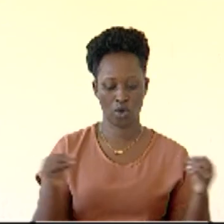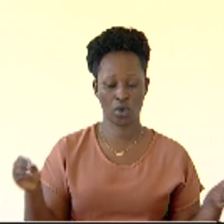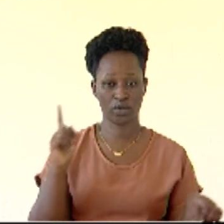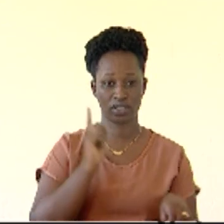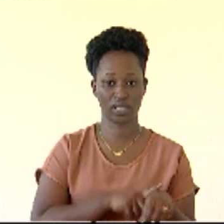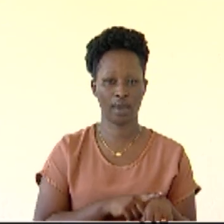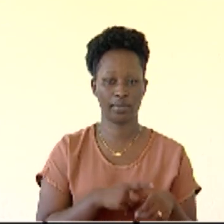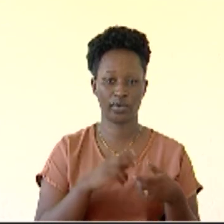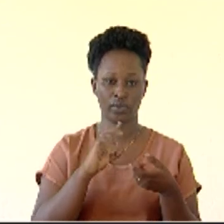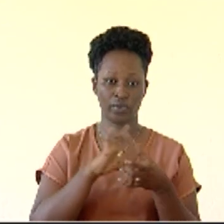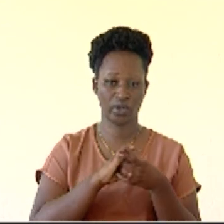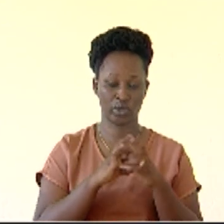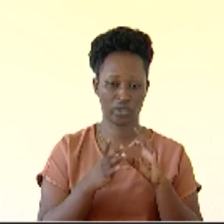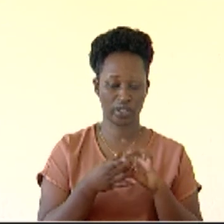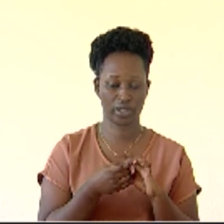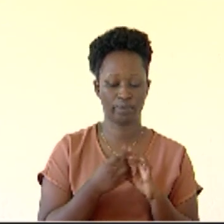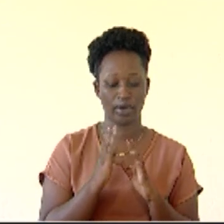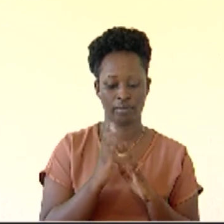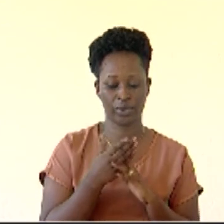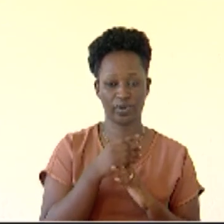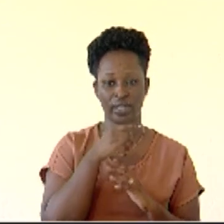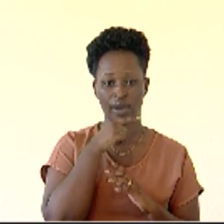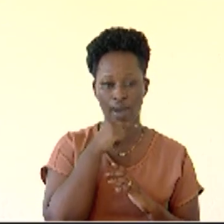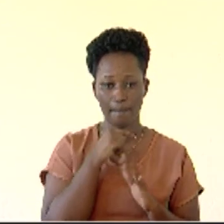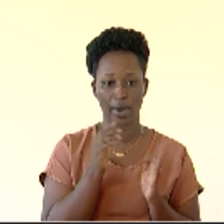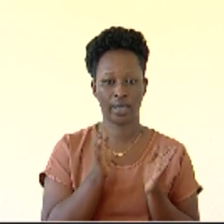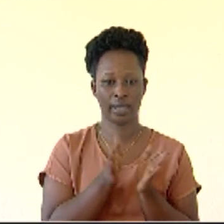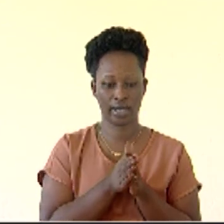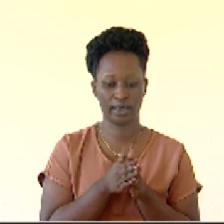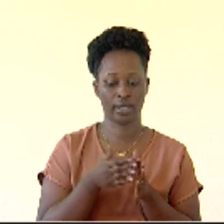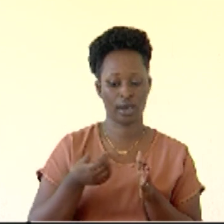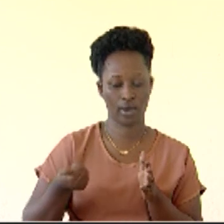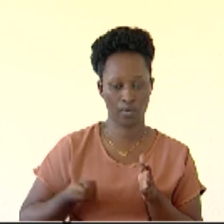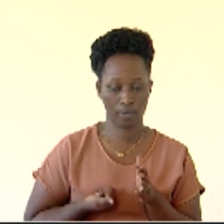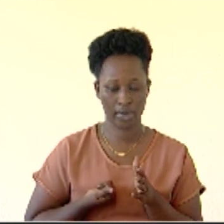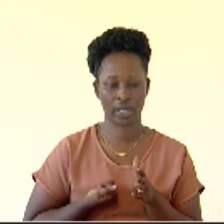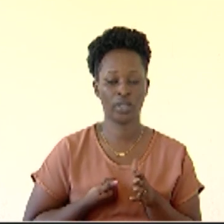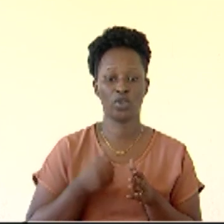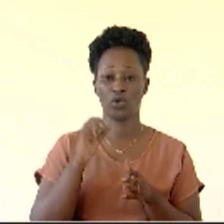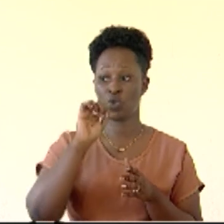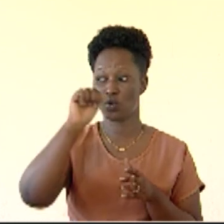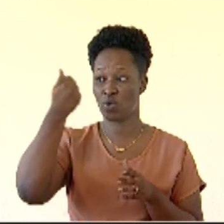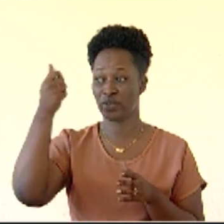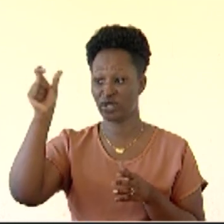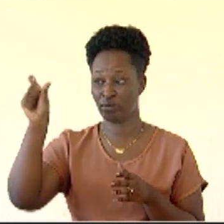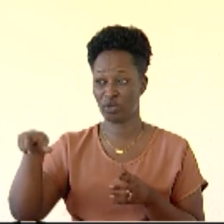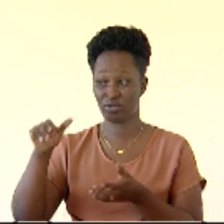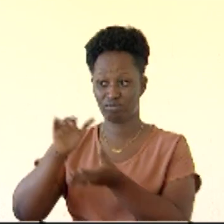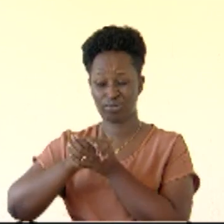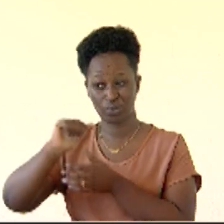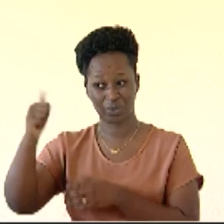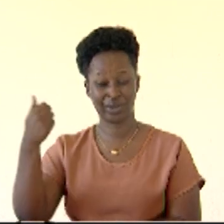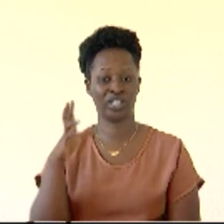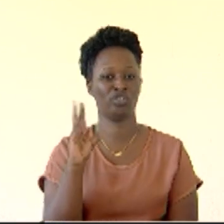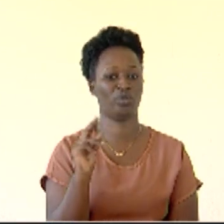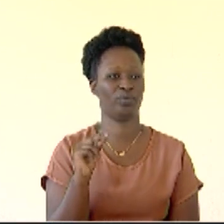woman in which none has other sexual partners. We got married to one wife